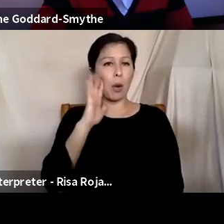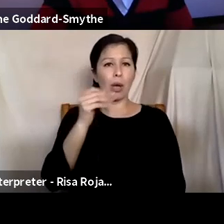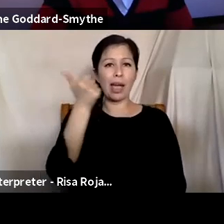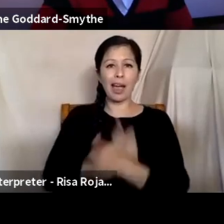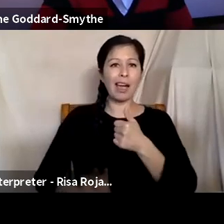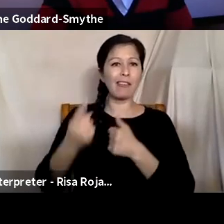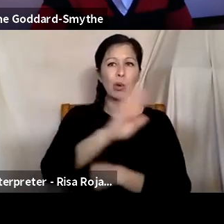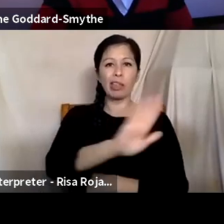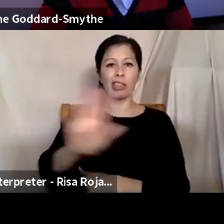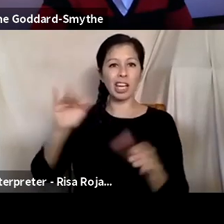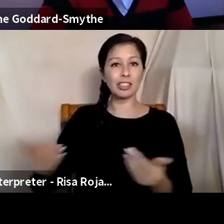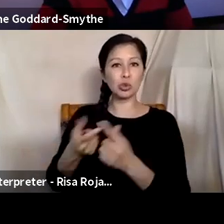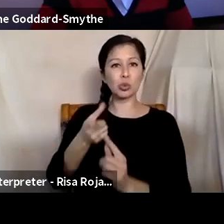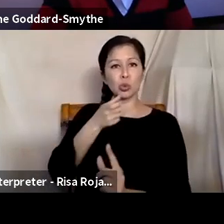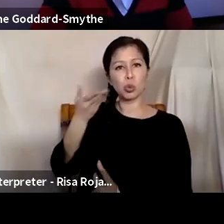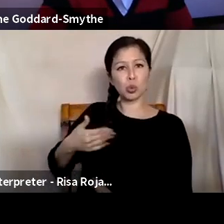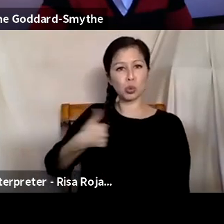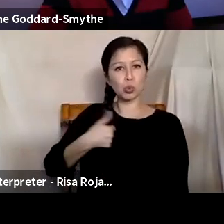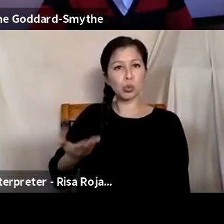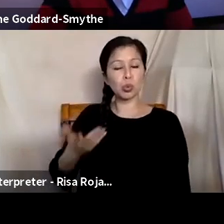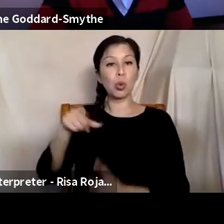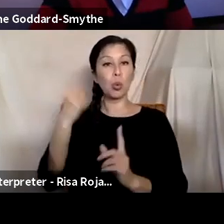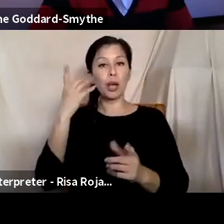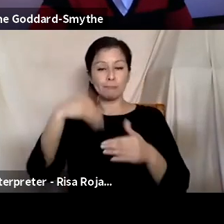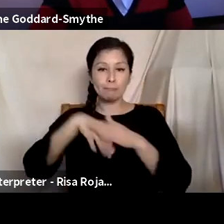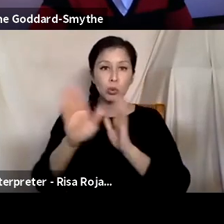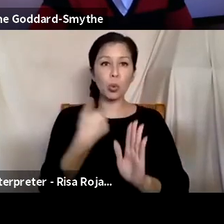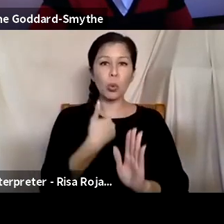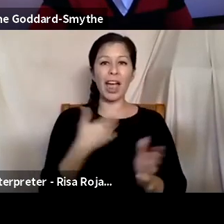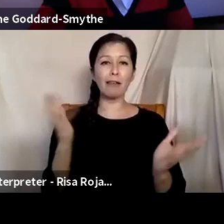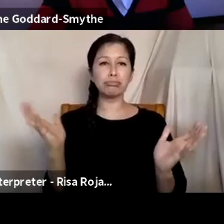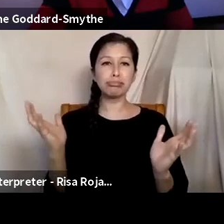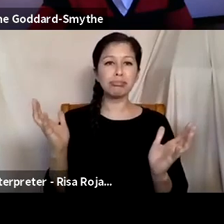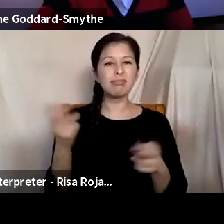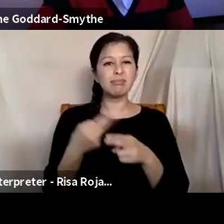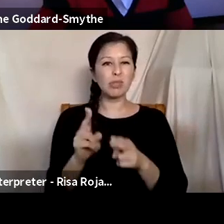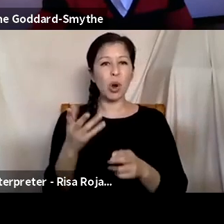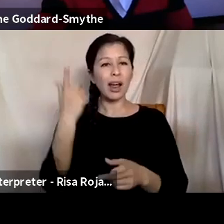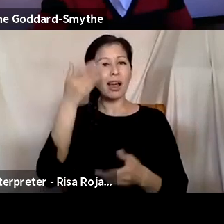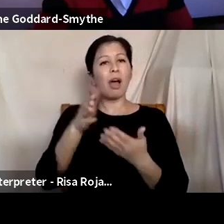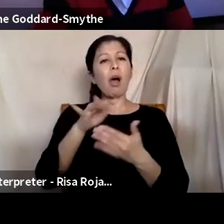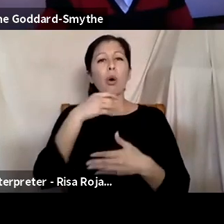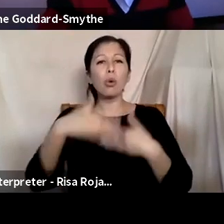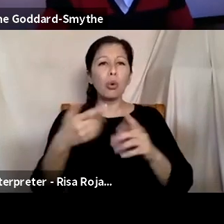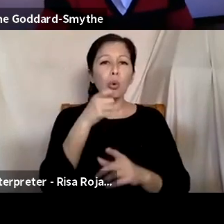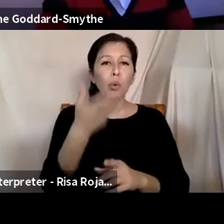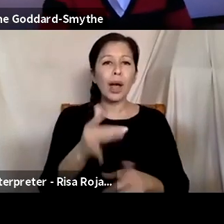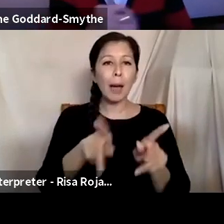everybody's introduction to you. When you used to come in the room, we would have a little chit chat and we would get to know you as a